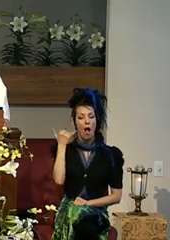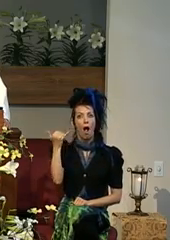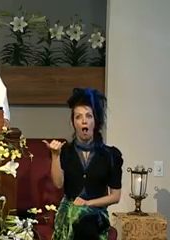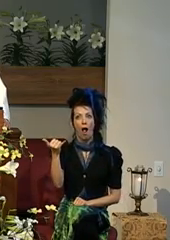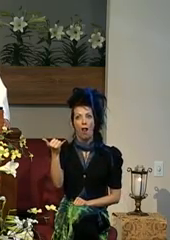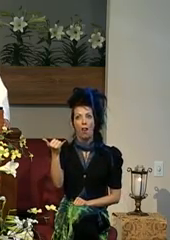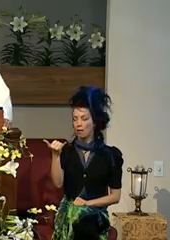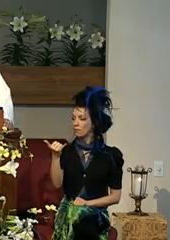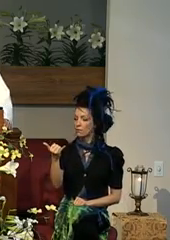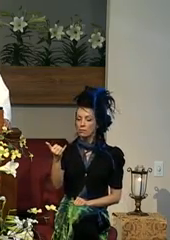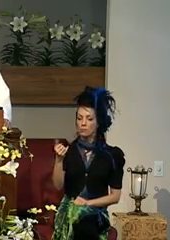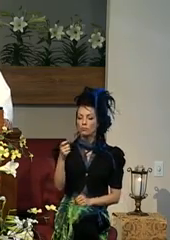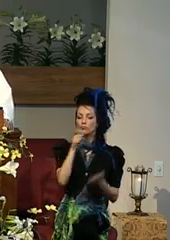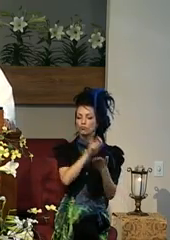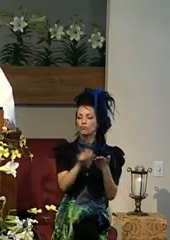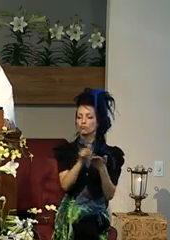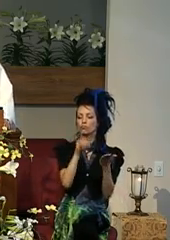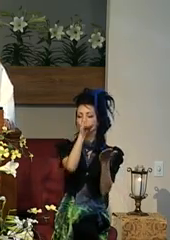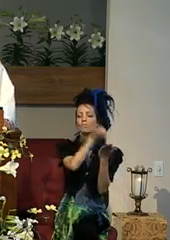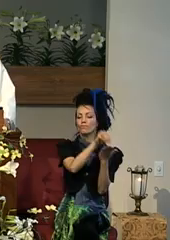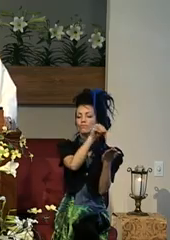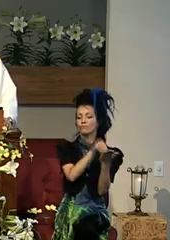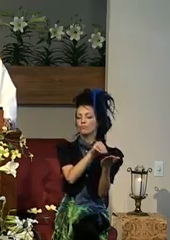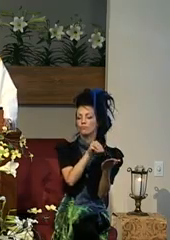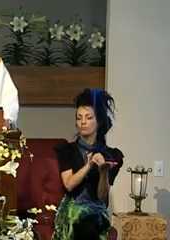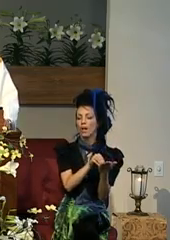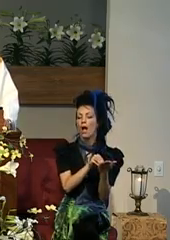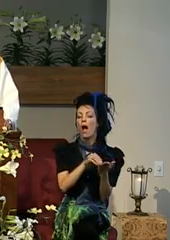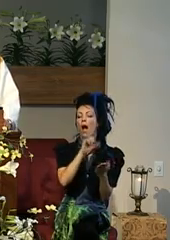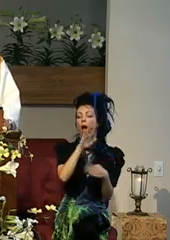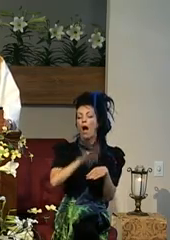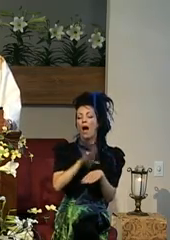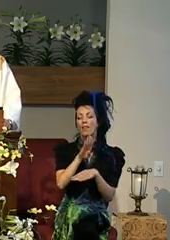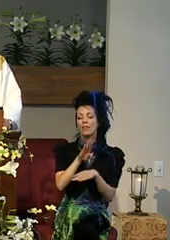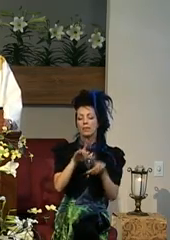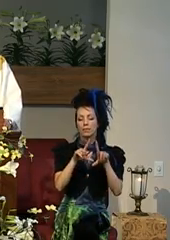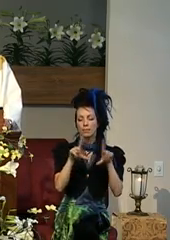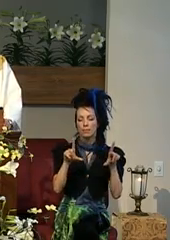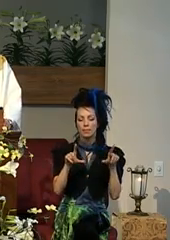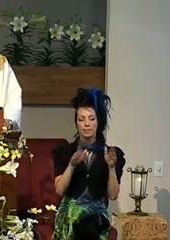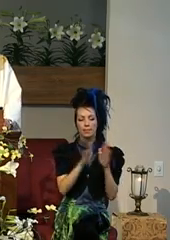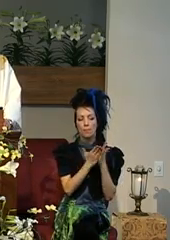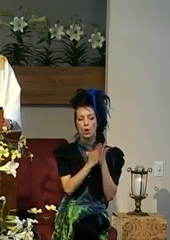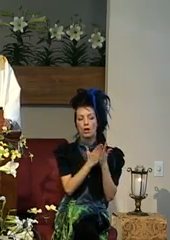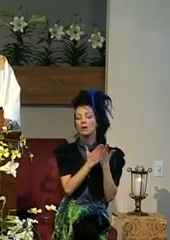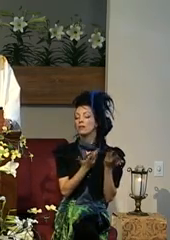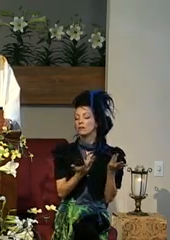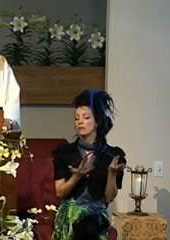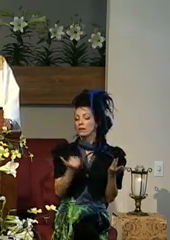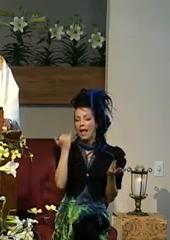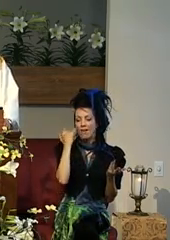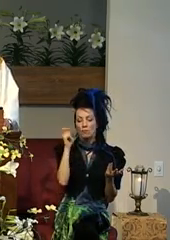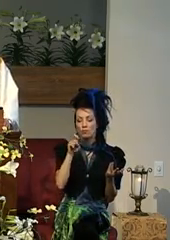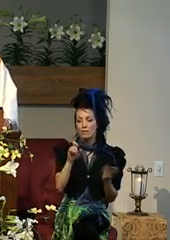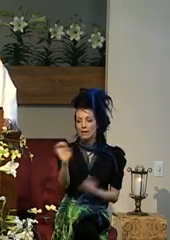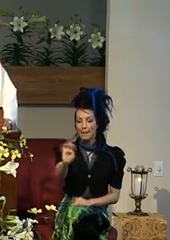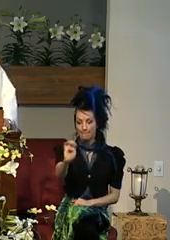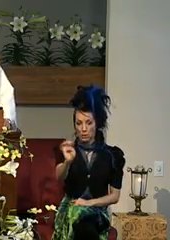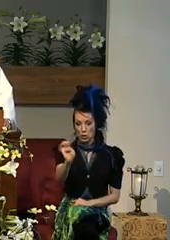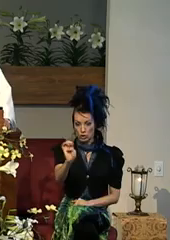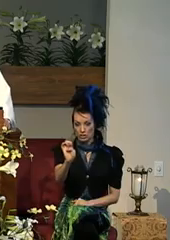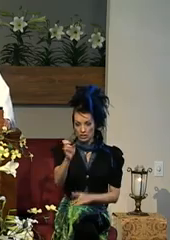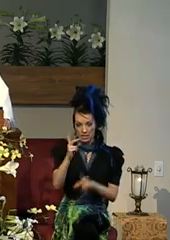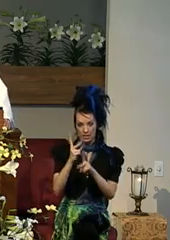please do note that on the welcome tablet, and we'll make sure that someone follows up with you as soon as possible. Also, if you're in need of